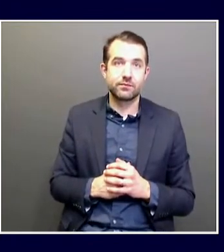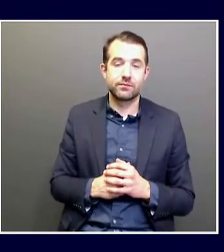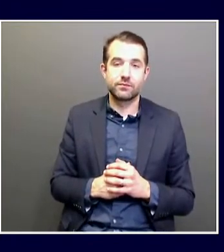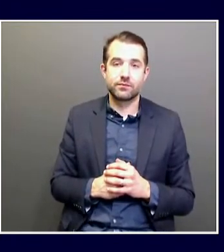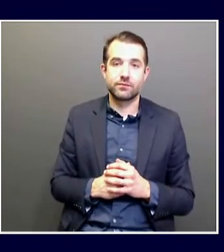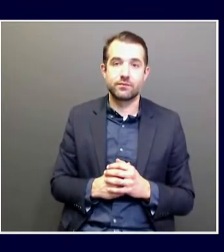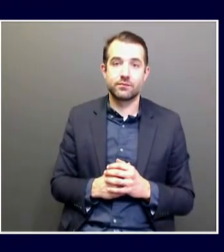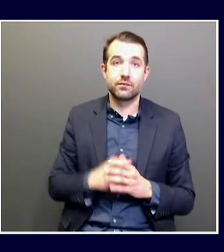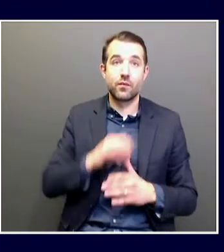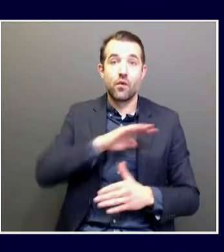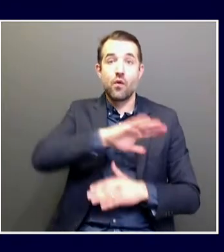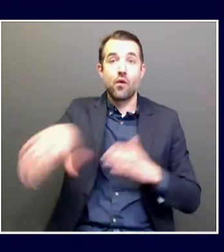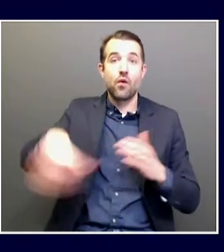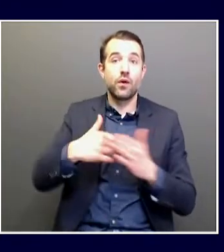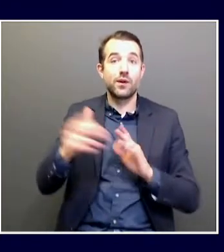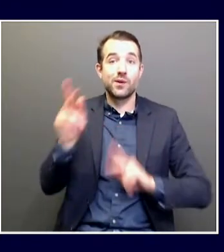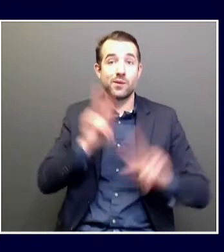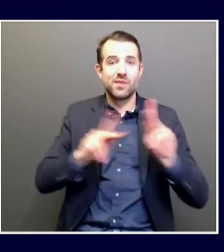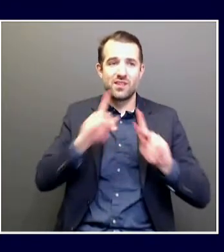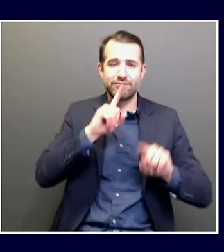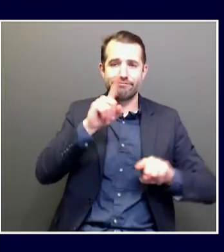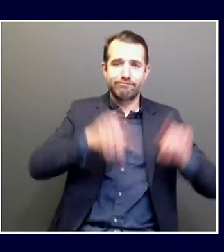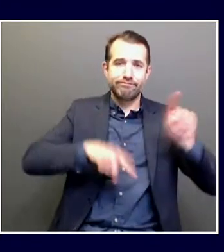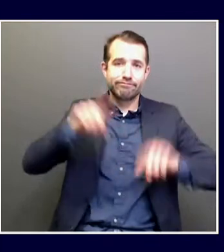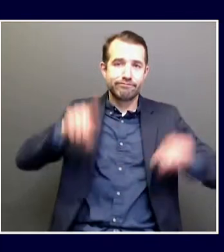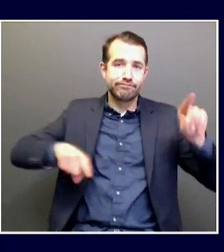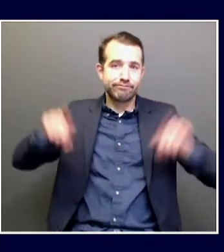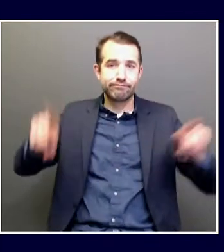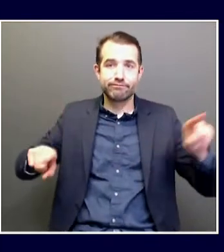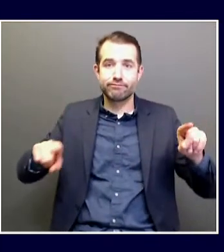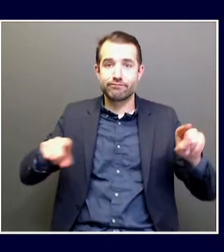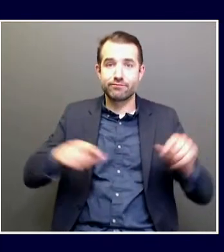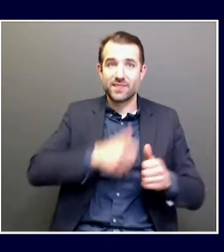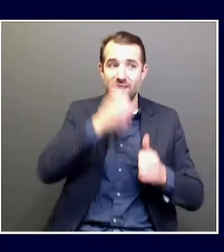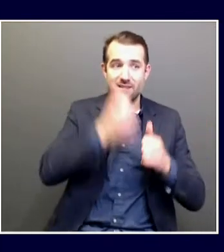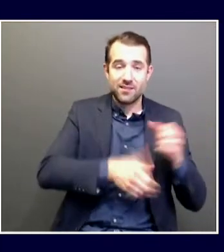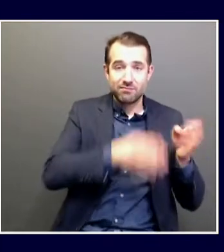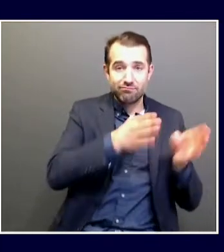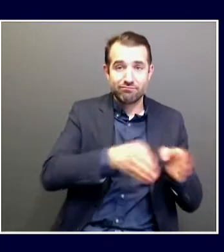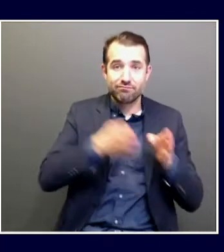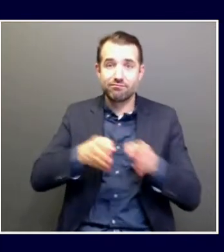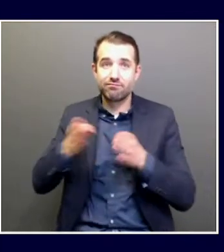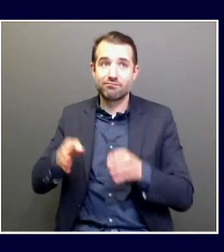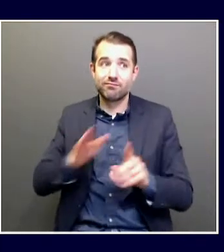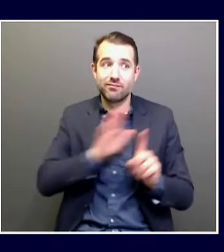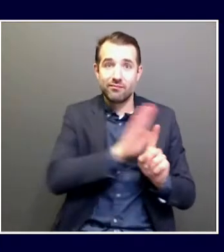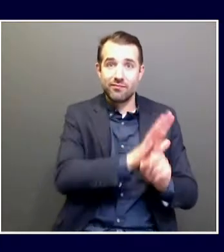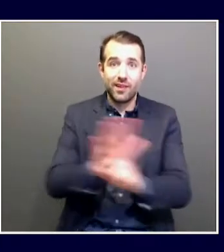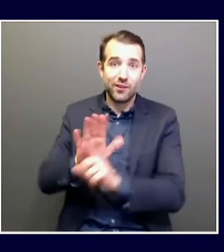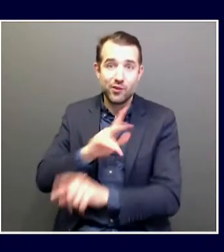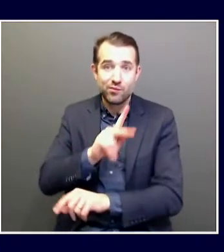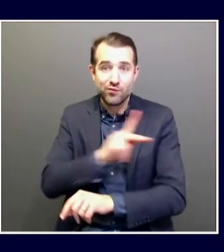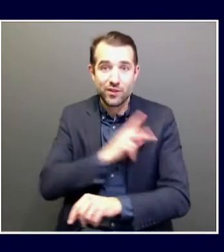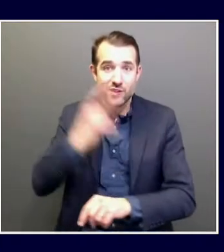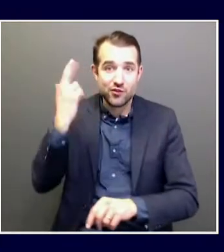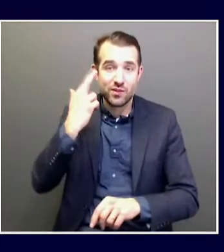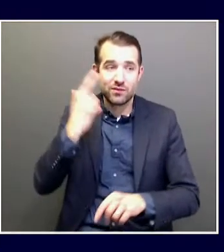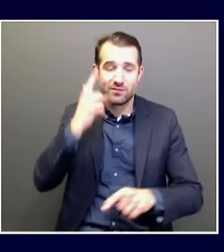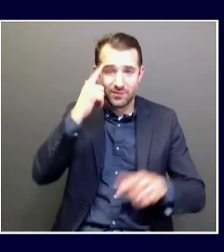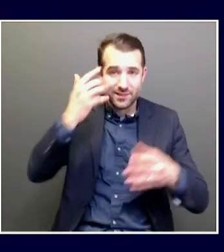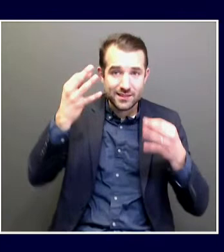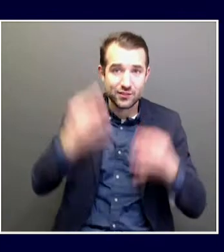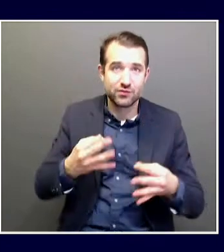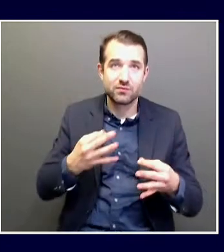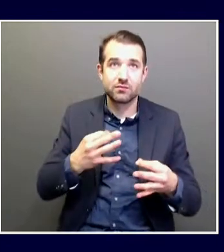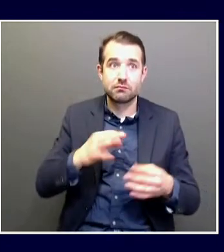bear in mind that they're all looking at COVID through their own personal lens. Rather than being frustrated, rather